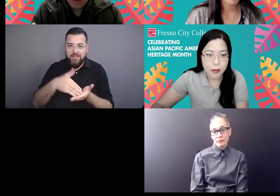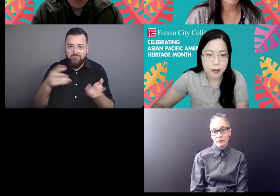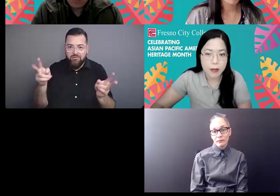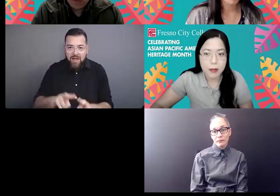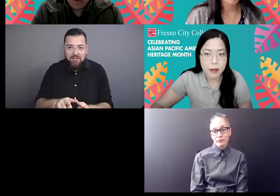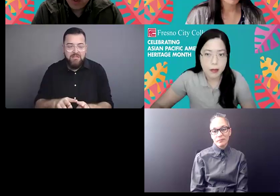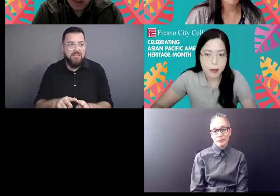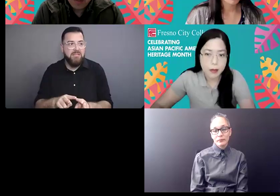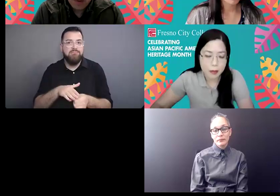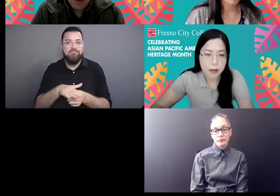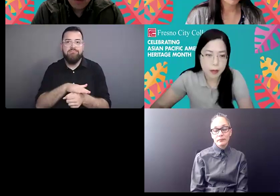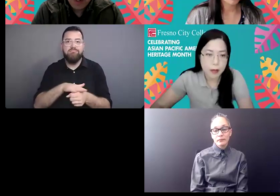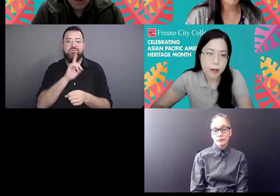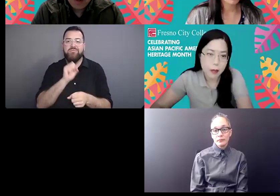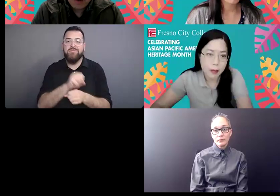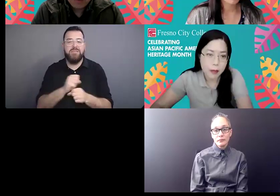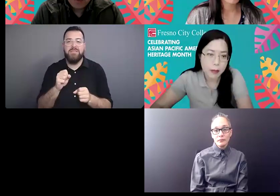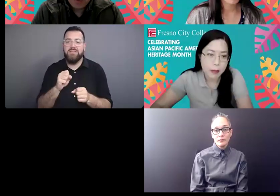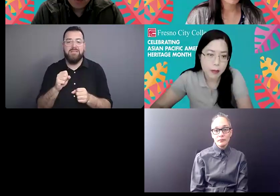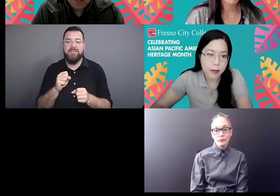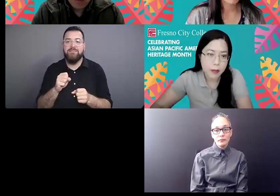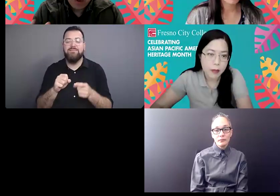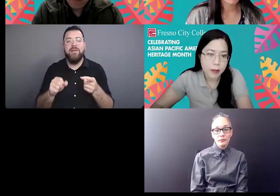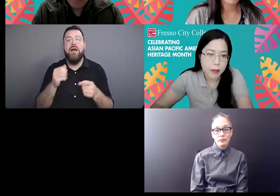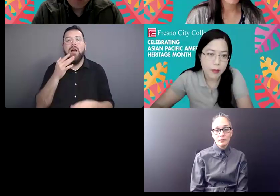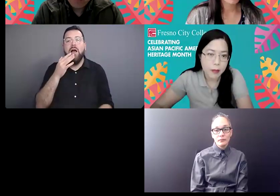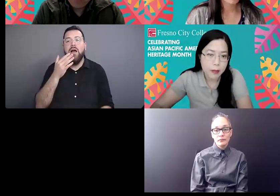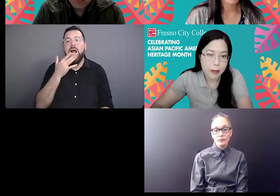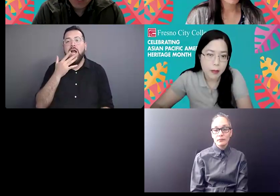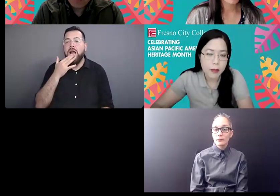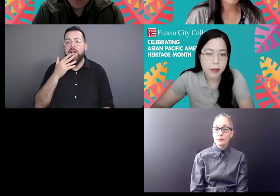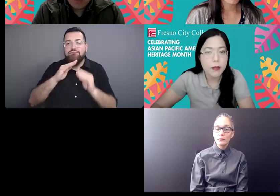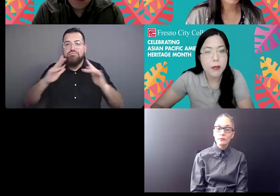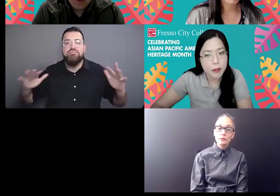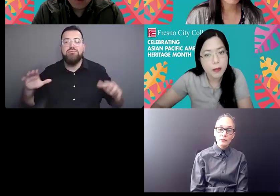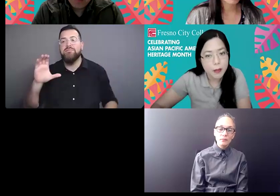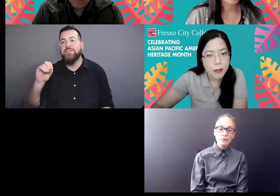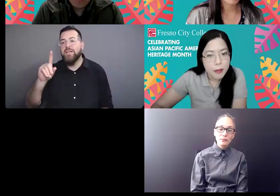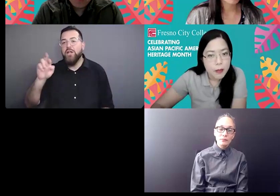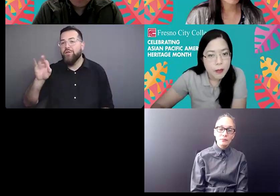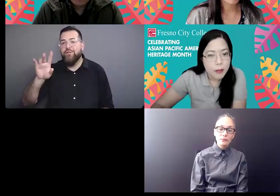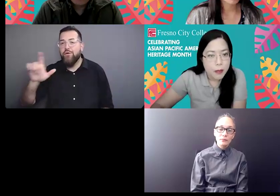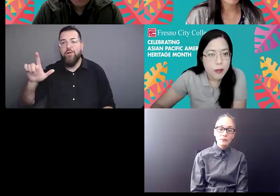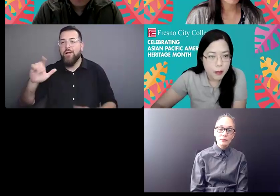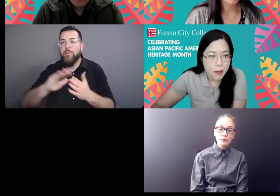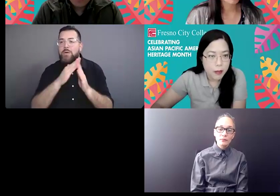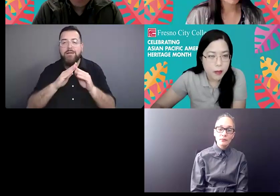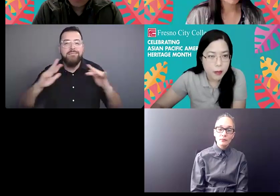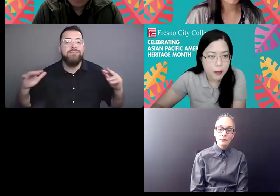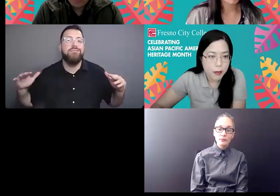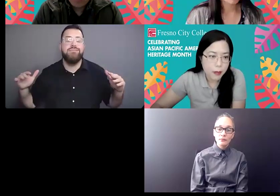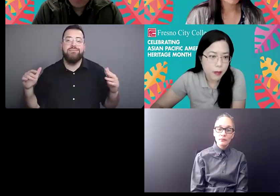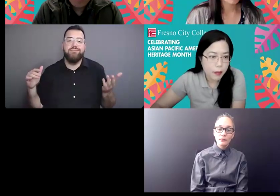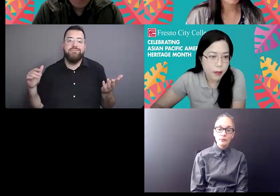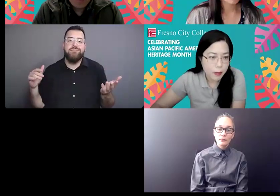always a colorful community, right? Whether because of, well, I'm not from here, I'm from Merced, California, but even within there, the community itself, there